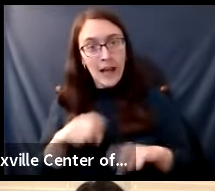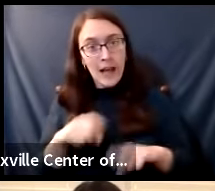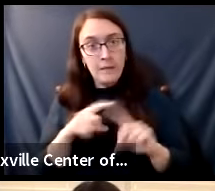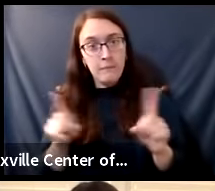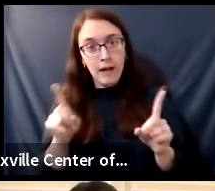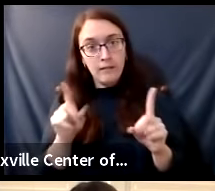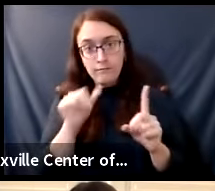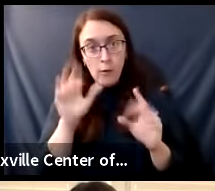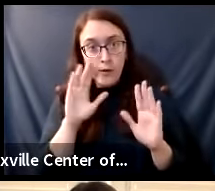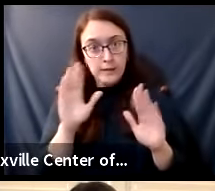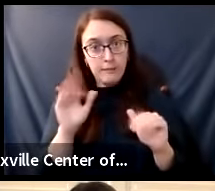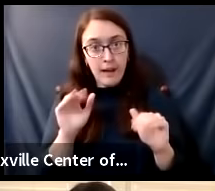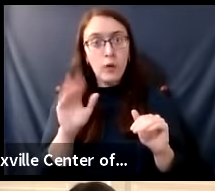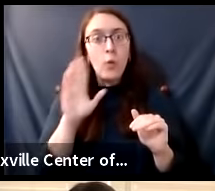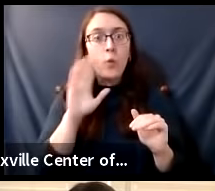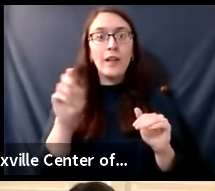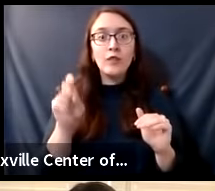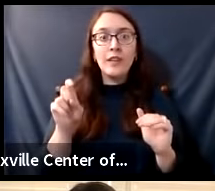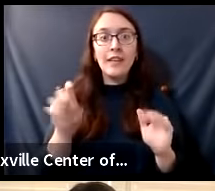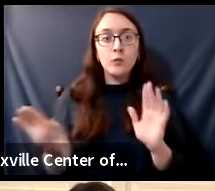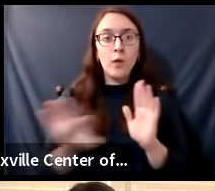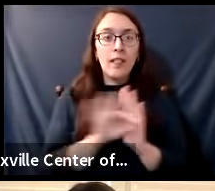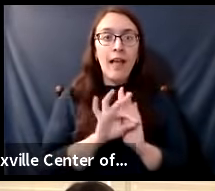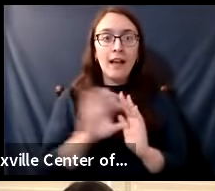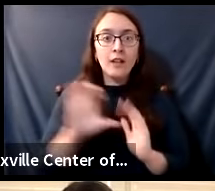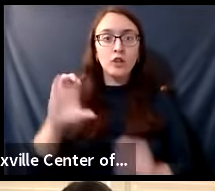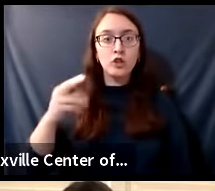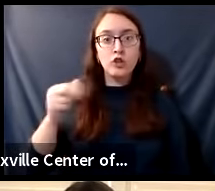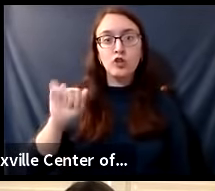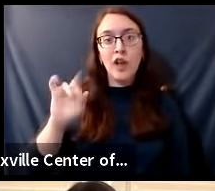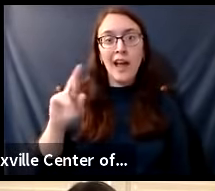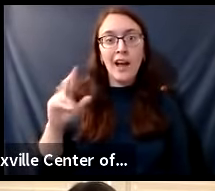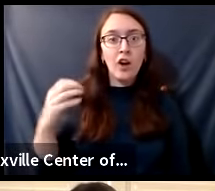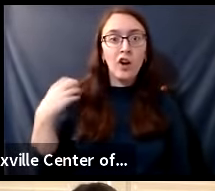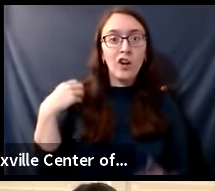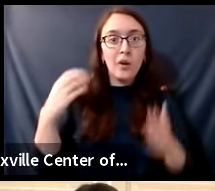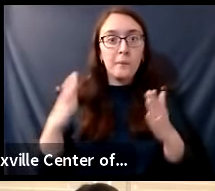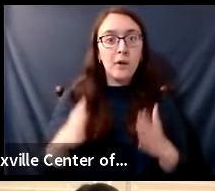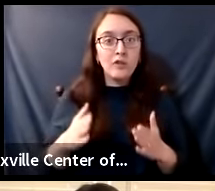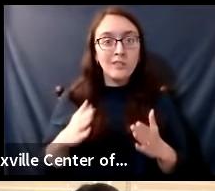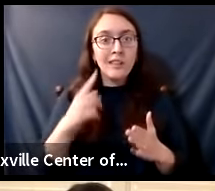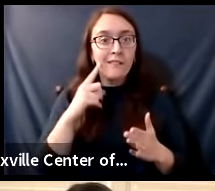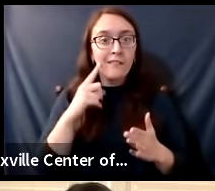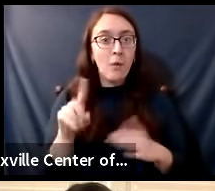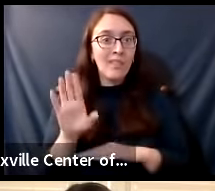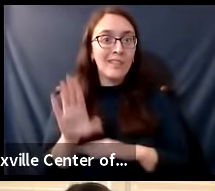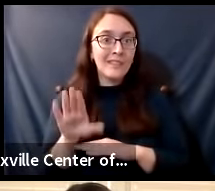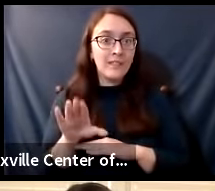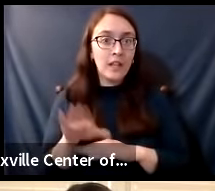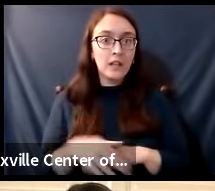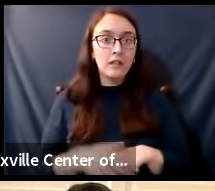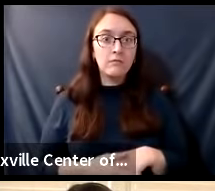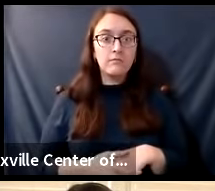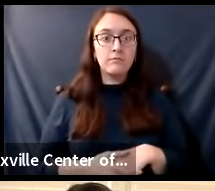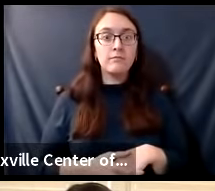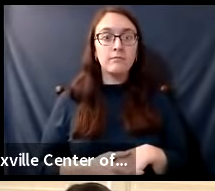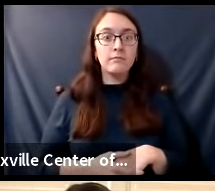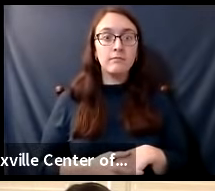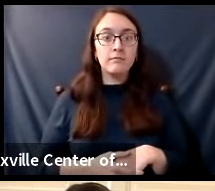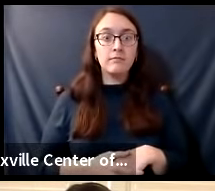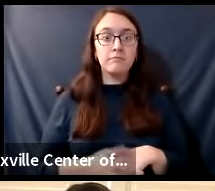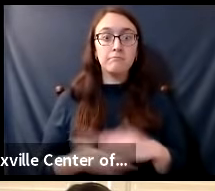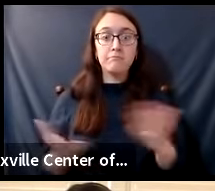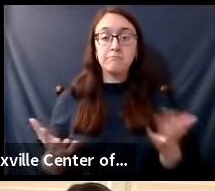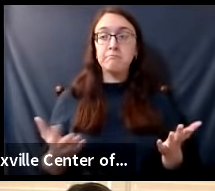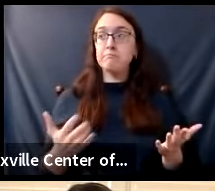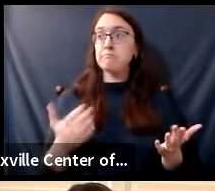we will need to elect a chair for the evening to chair the meeting. I'm happy to